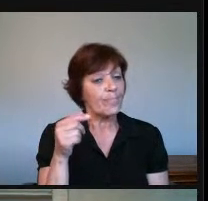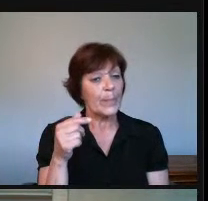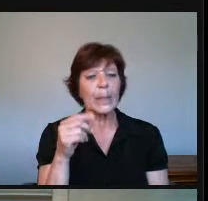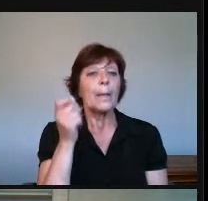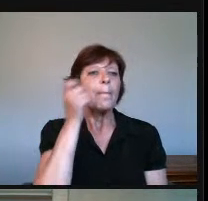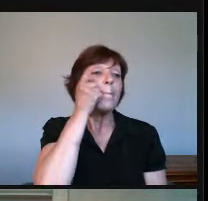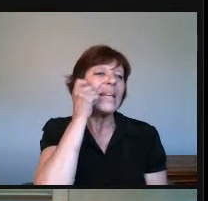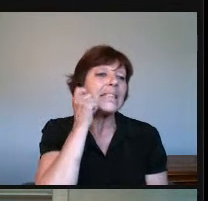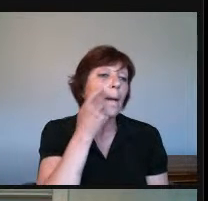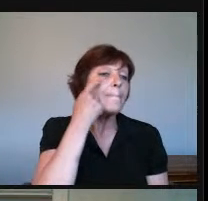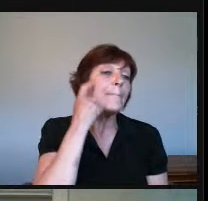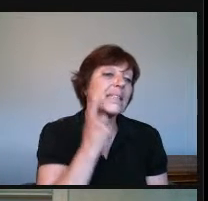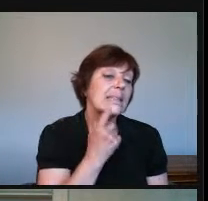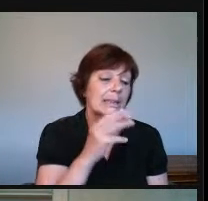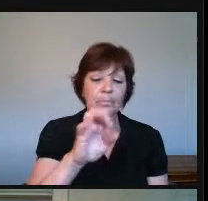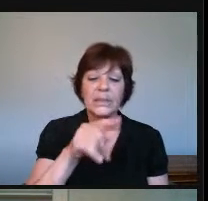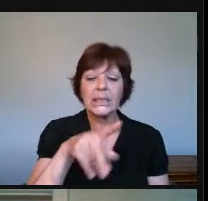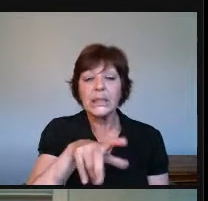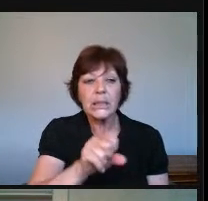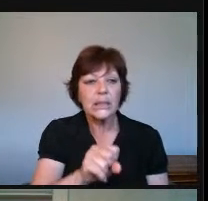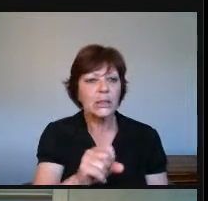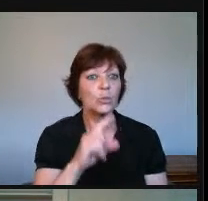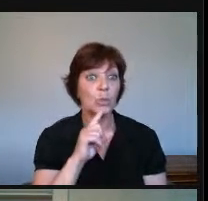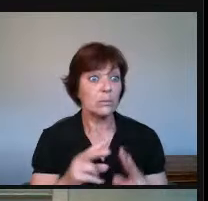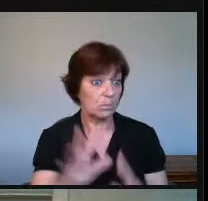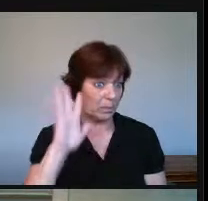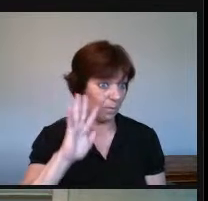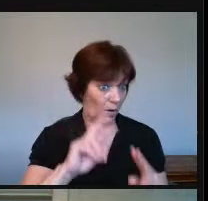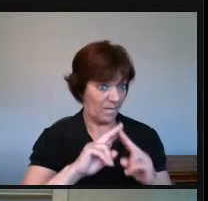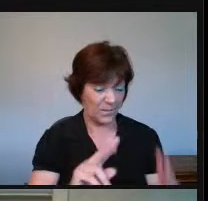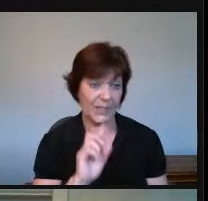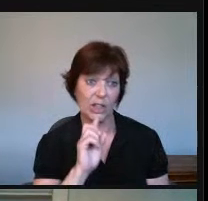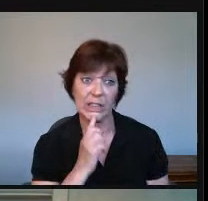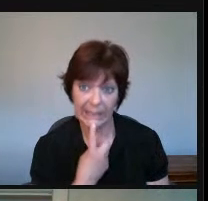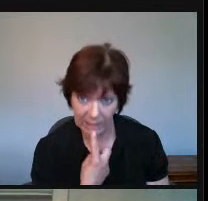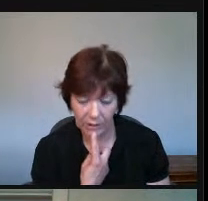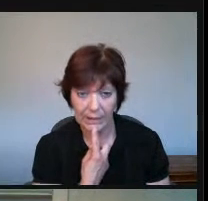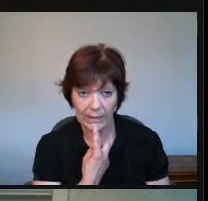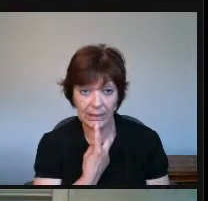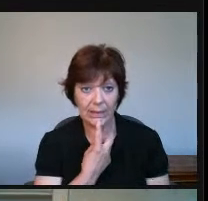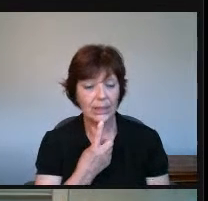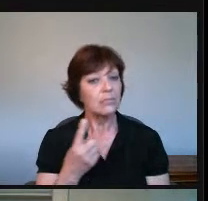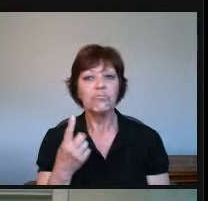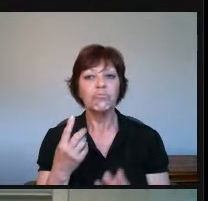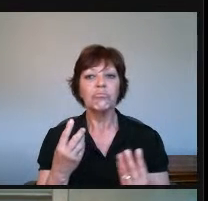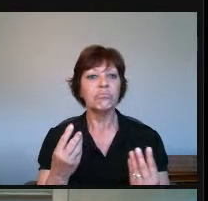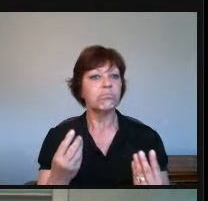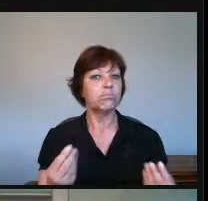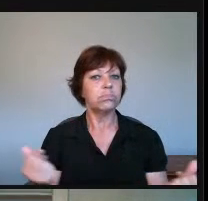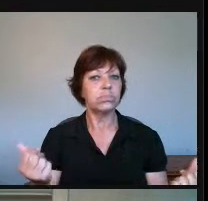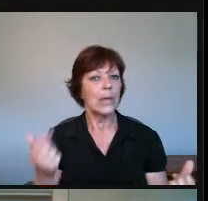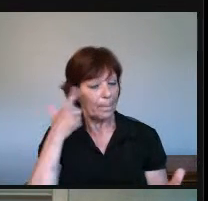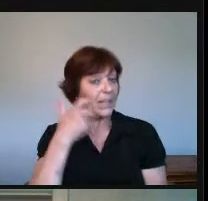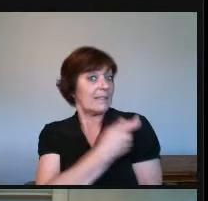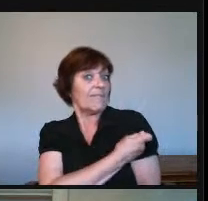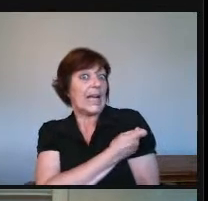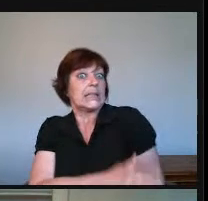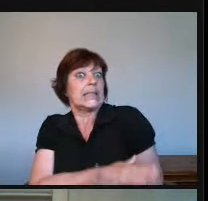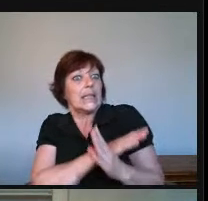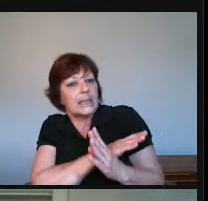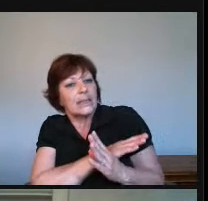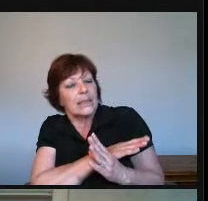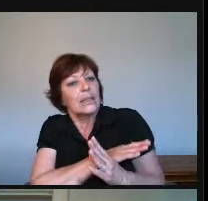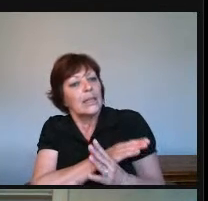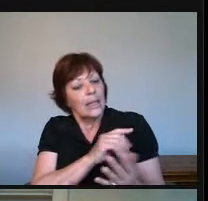Measles in my generation was viewed as a very serious illness, and it abated because of vaccines.